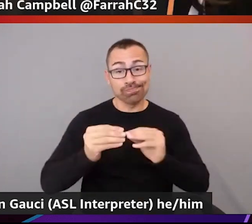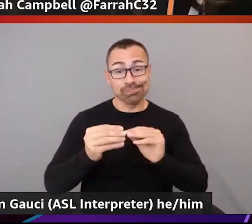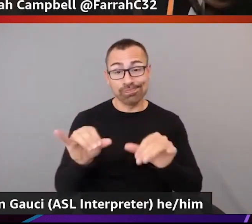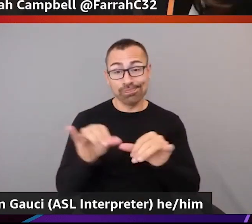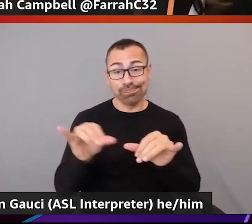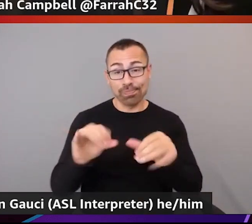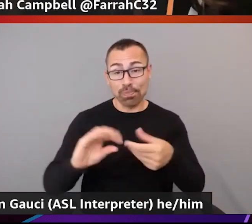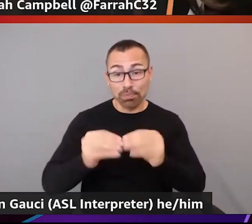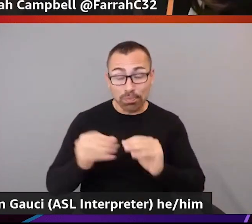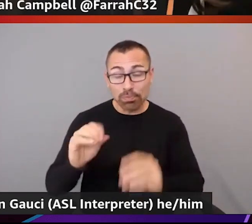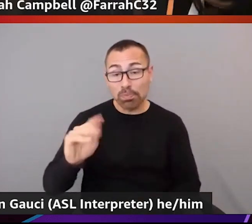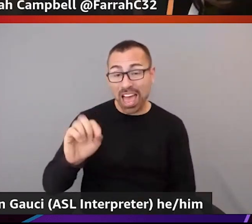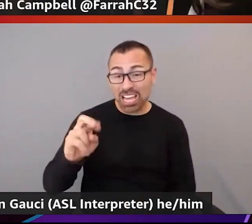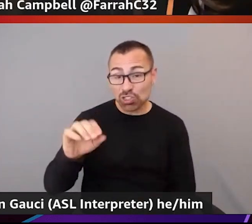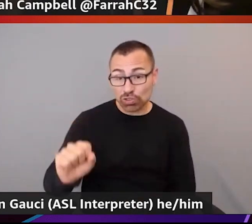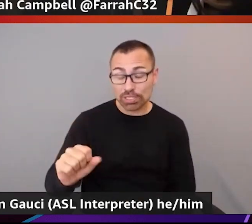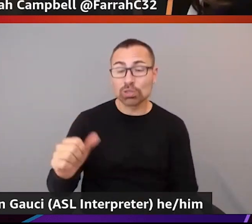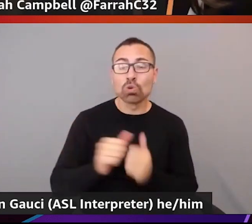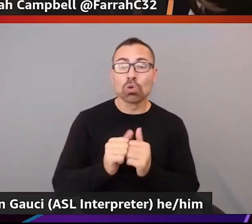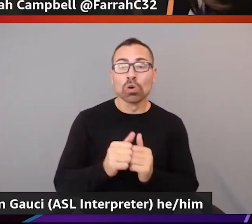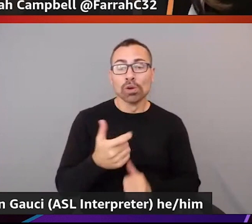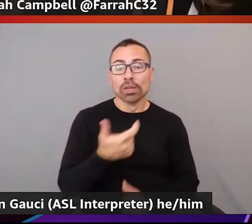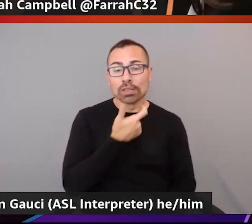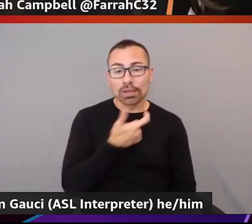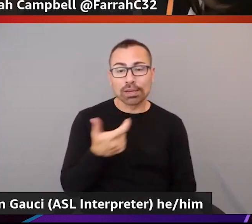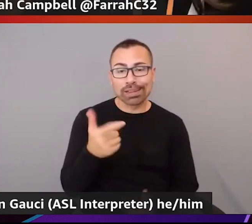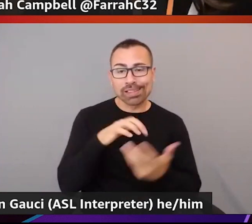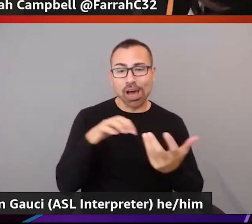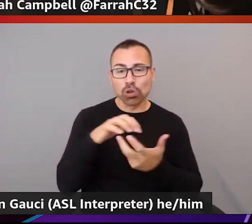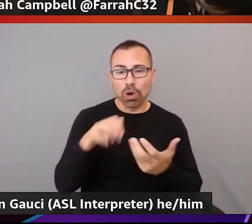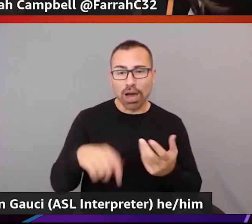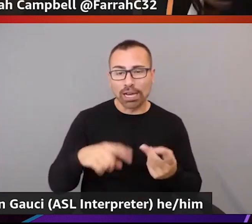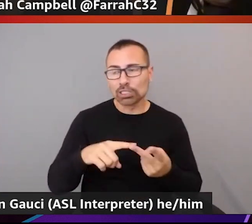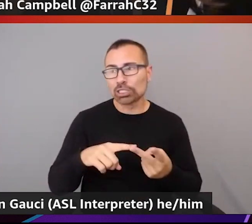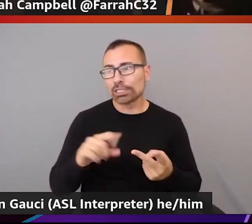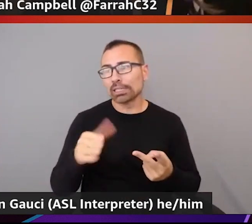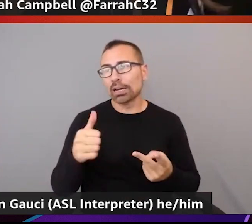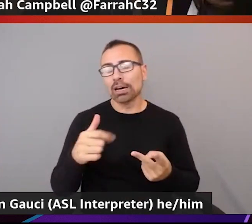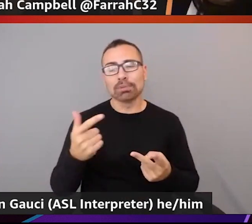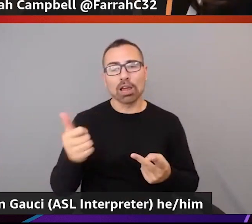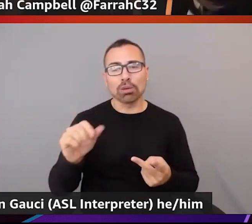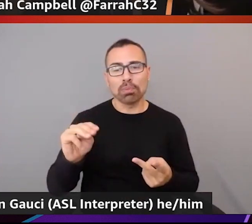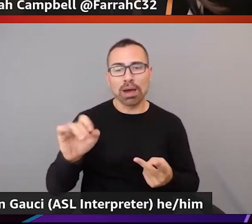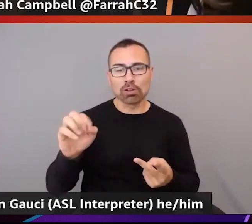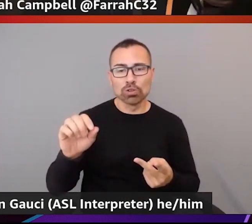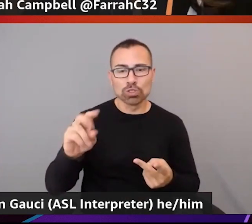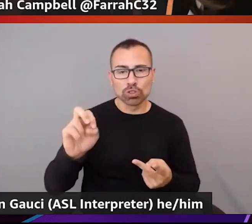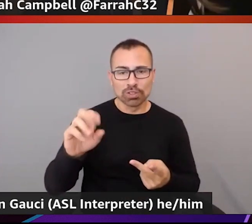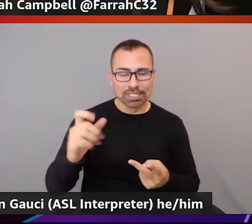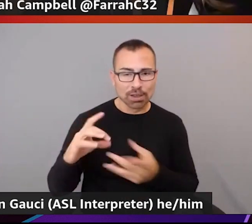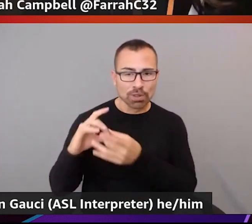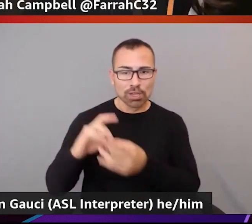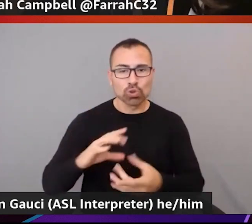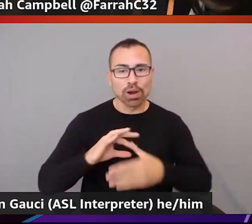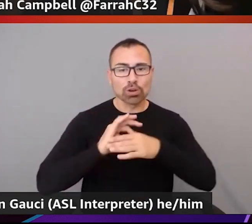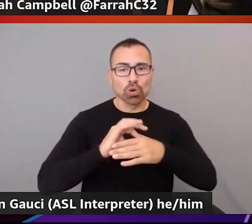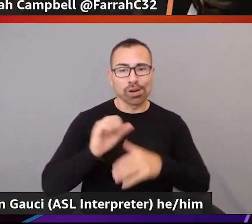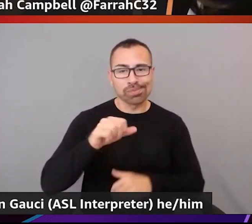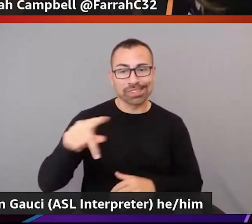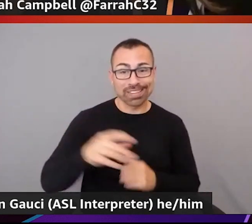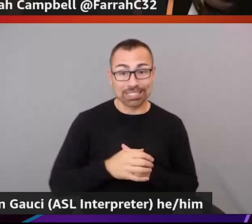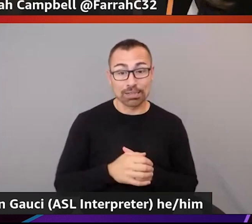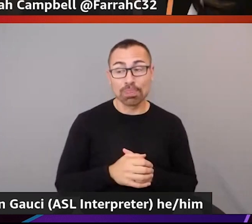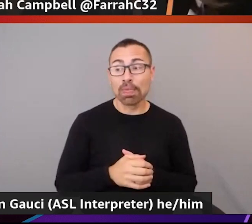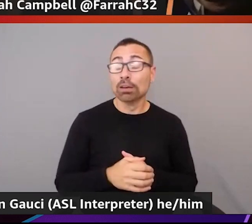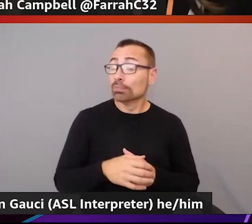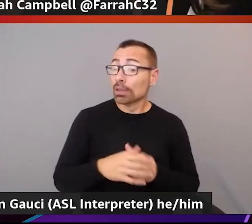metrics and such. All these different microservices are, our core application, as well as getting all